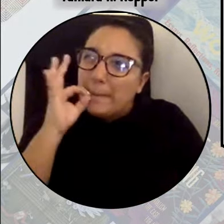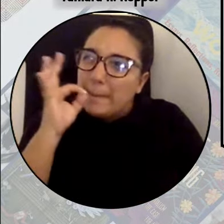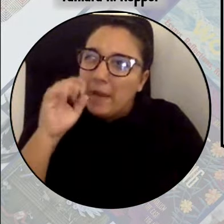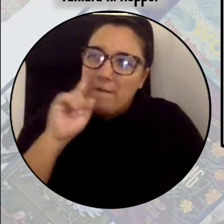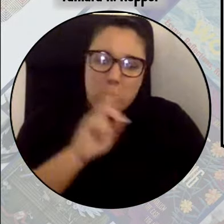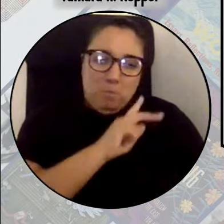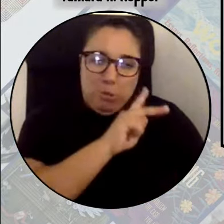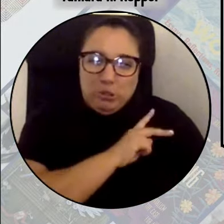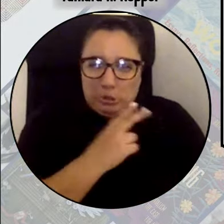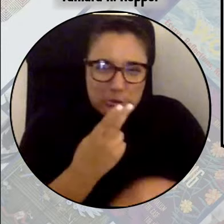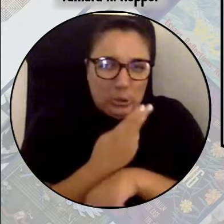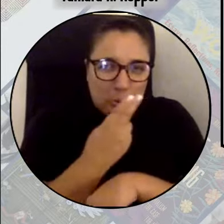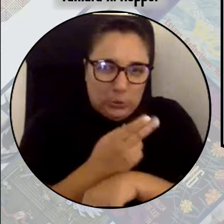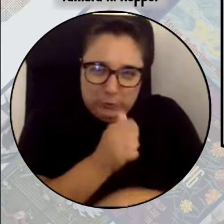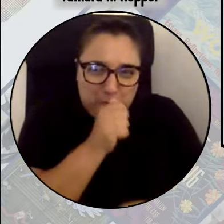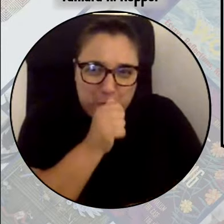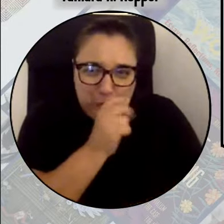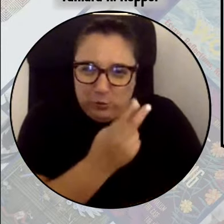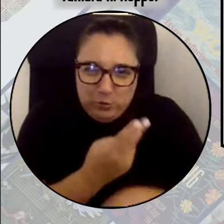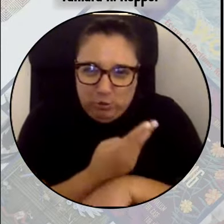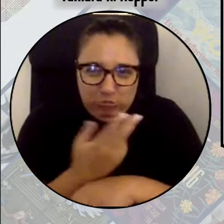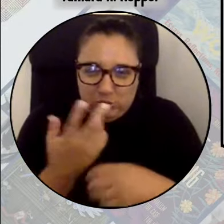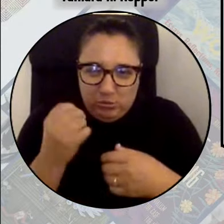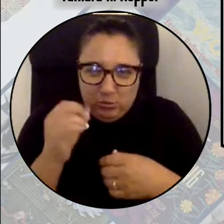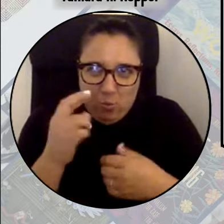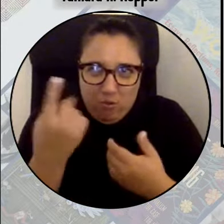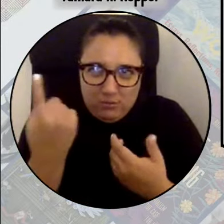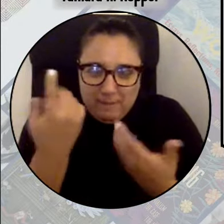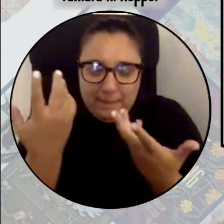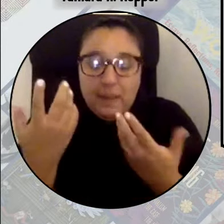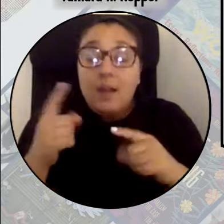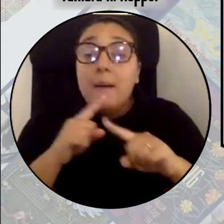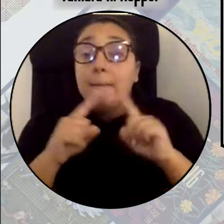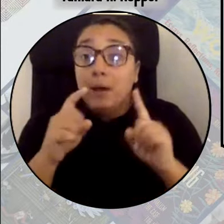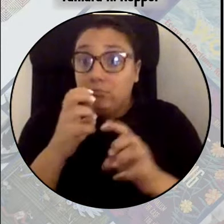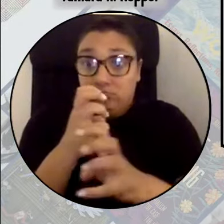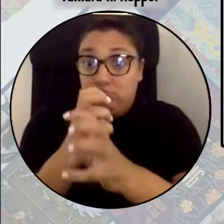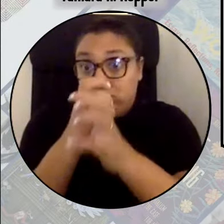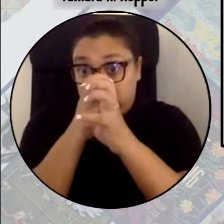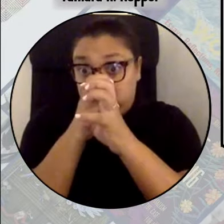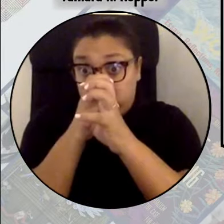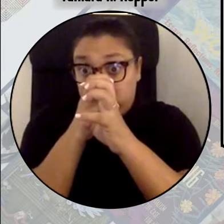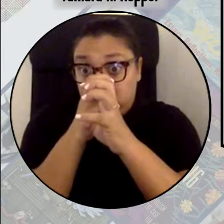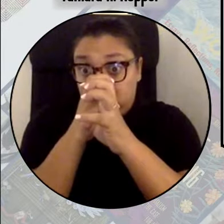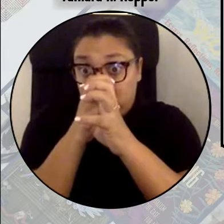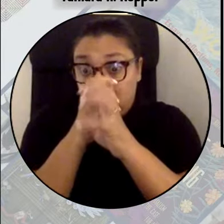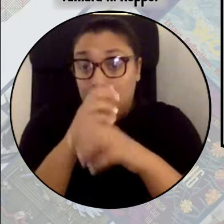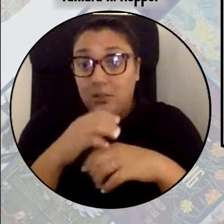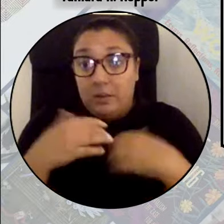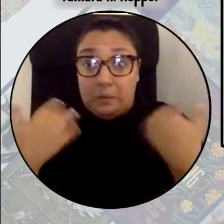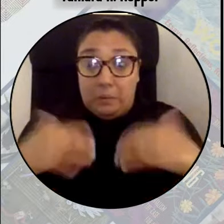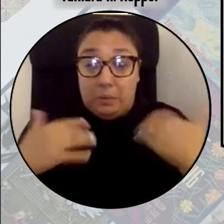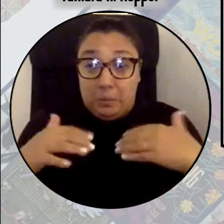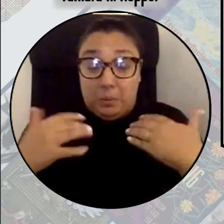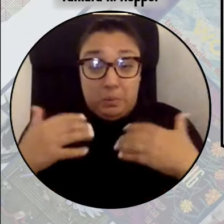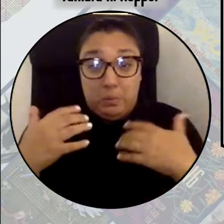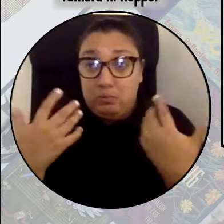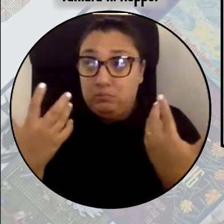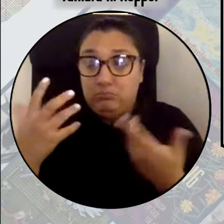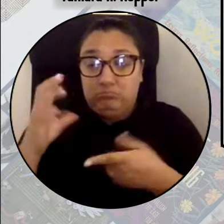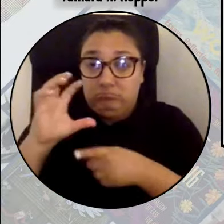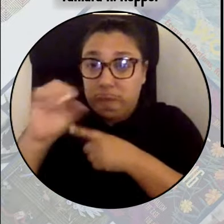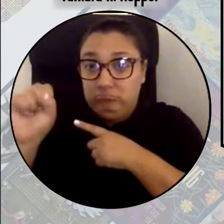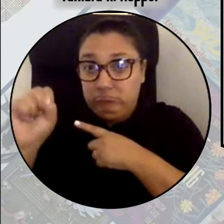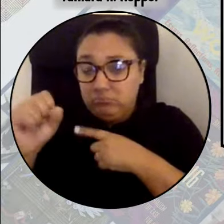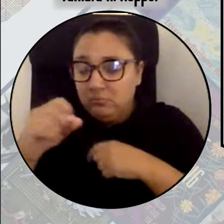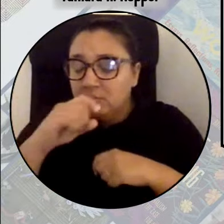something like that, right? But, you know, the strictness of kind of, you know, all control is purpose for establishing grounds. And so part of what you see here is